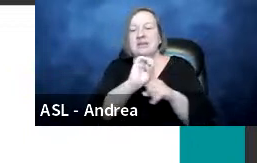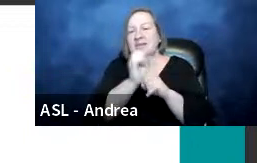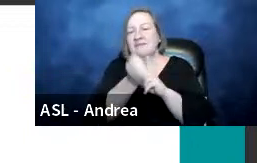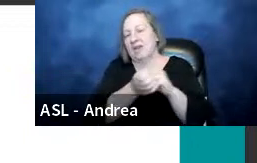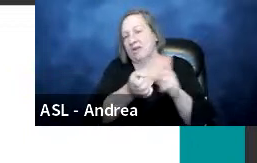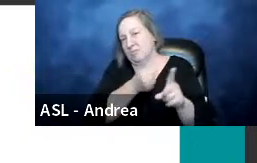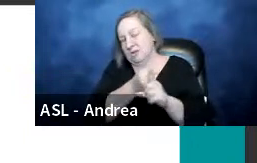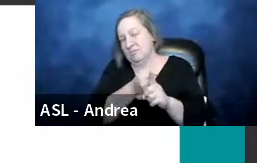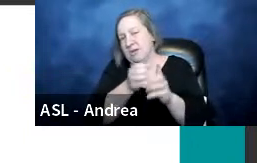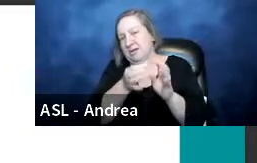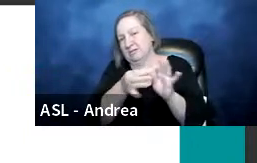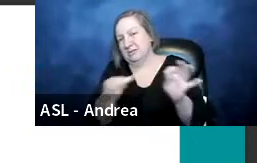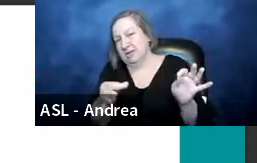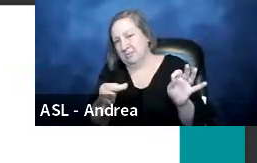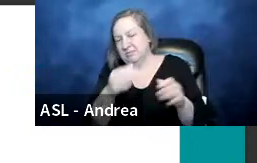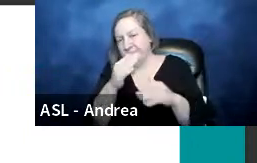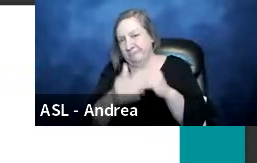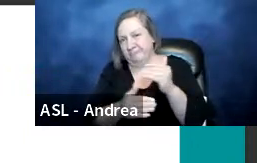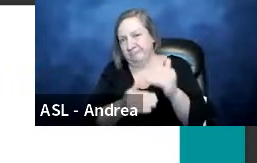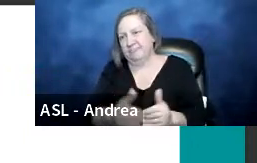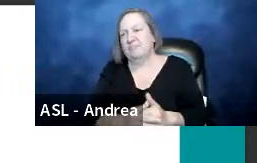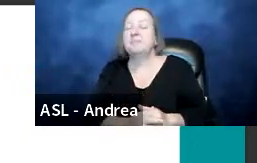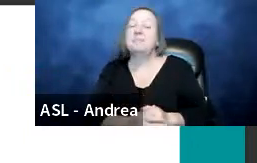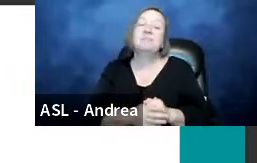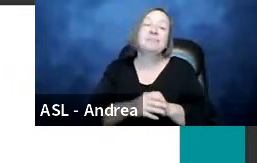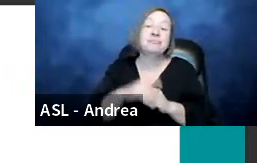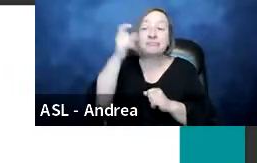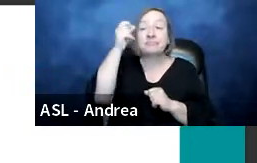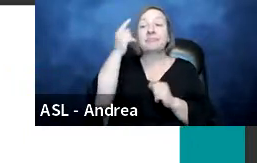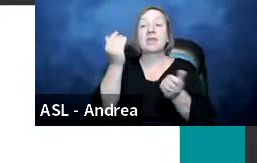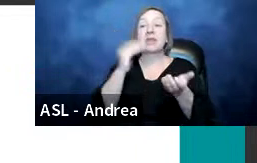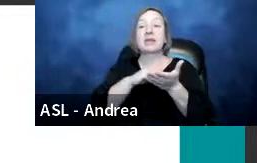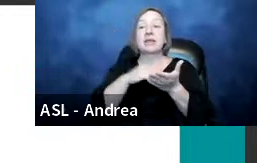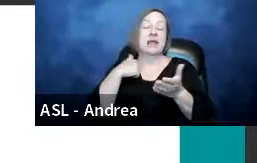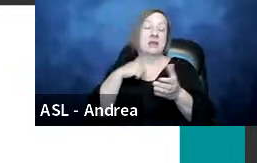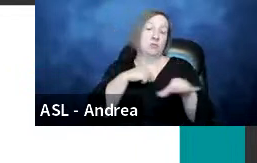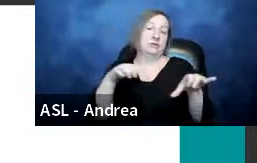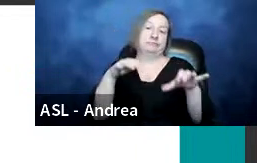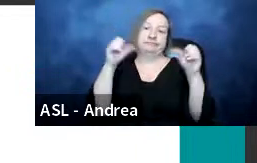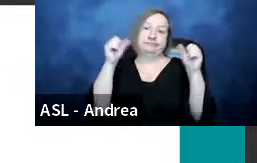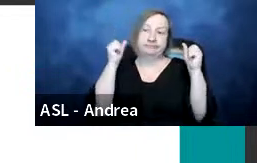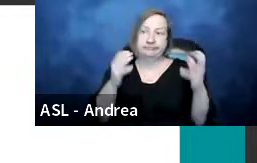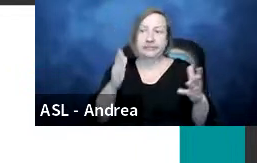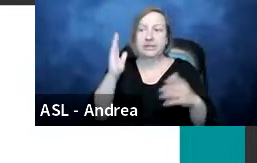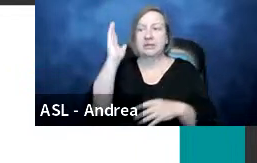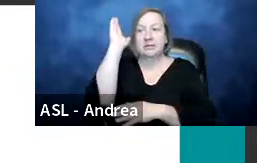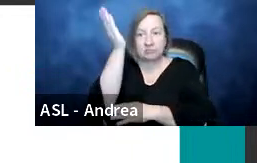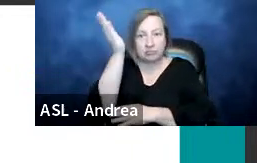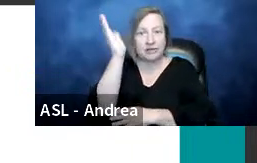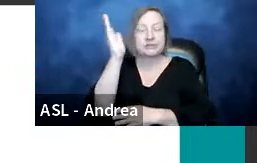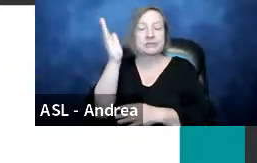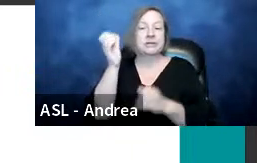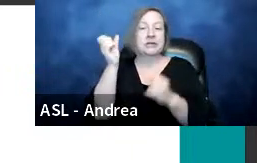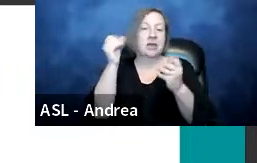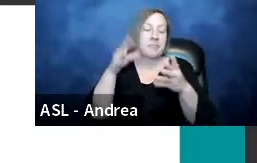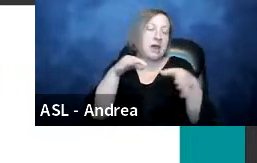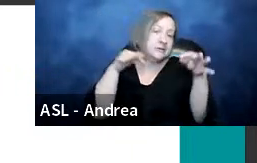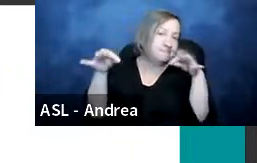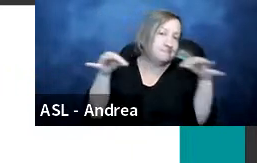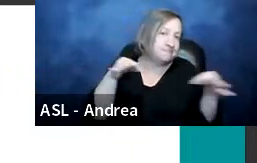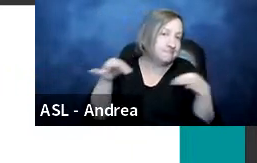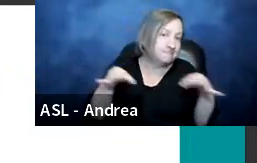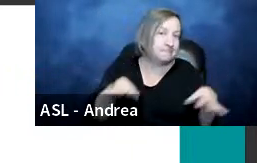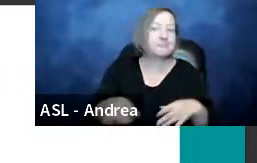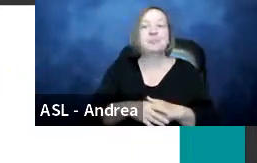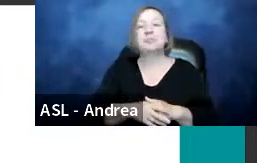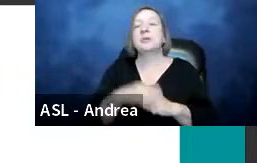process. Once again, we've been doing a number of presentations and briefings. We